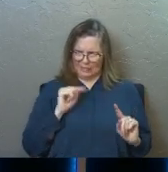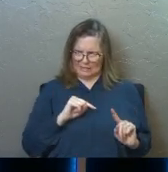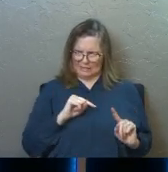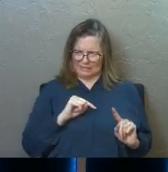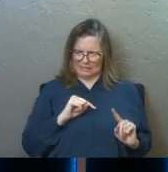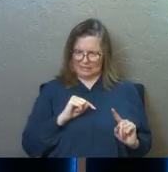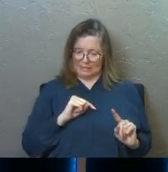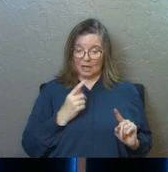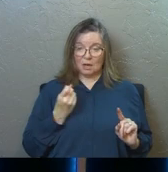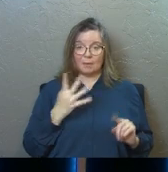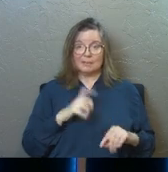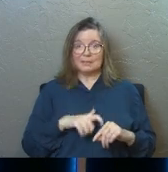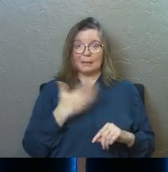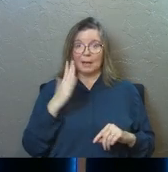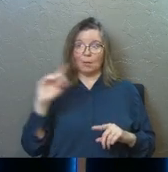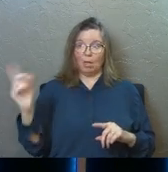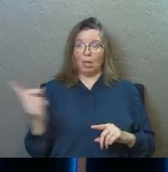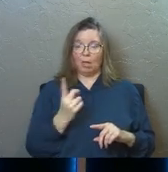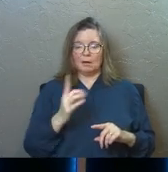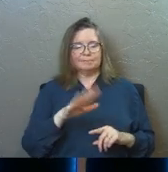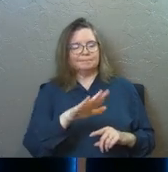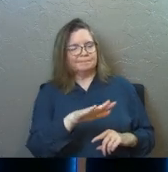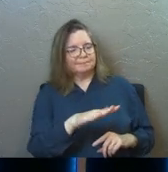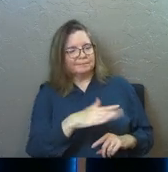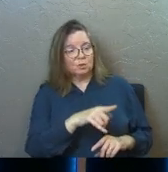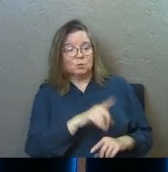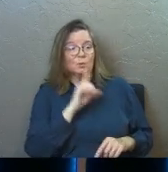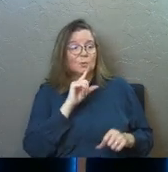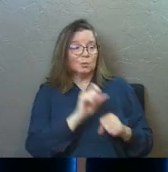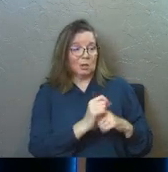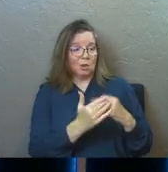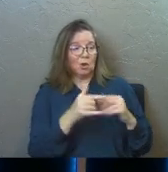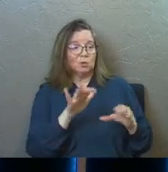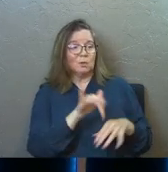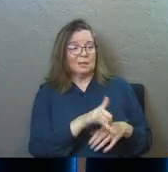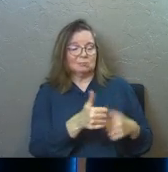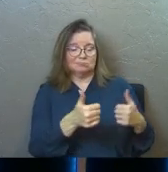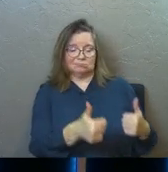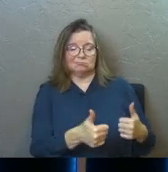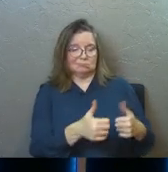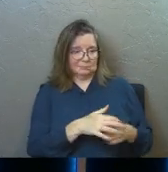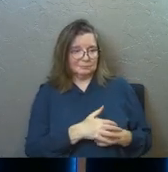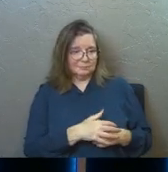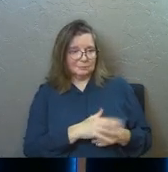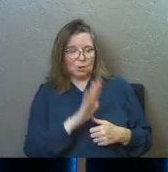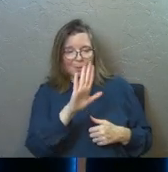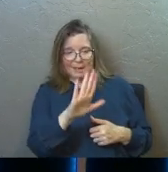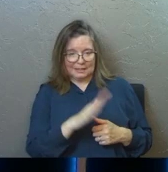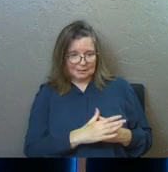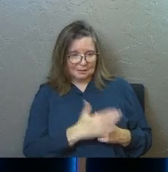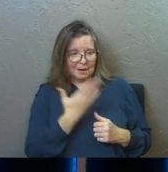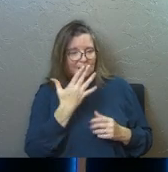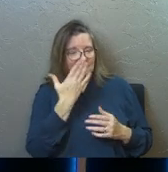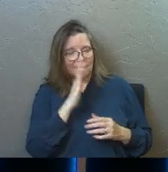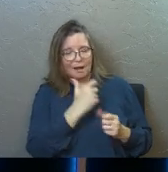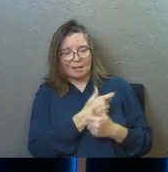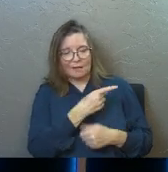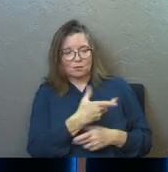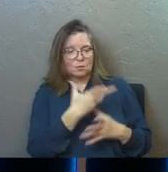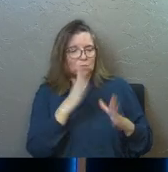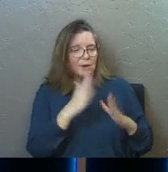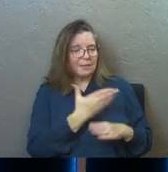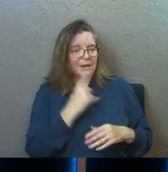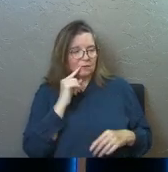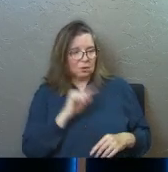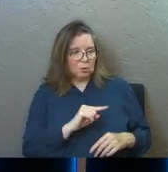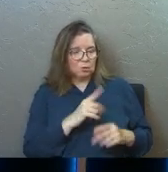this thing? And oftentimes God will bring somebody else in and goes, hey, you're absolutely called to do this thing. You're amazing, and God loves you so much, and he's got